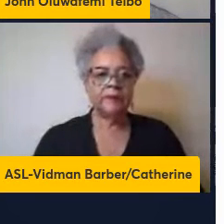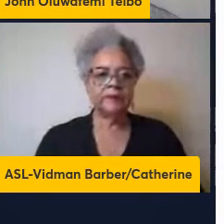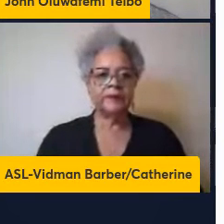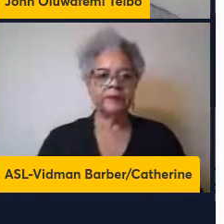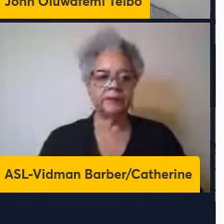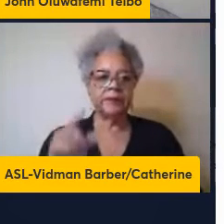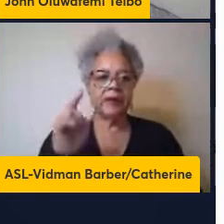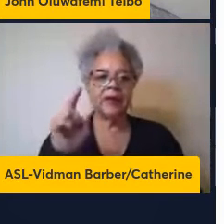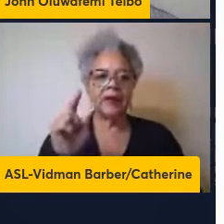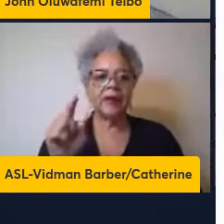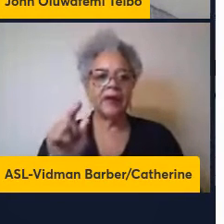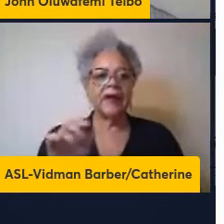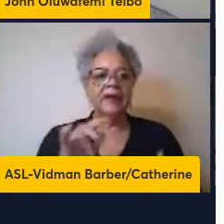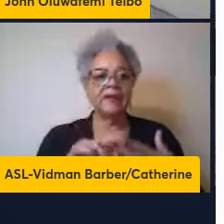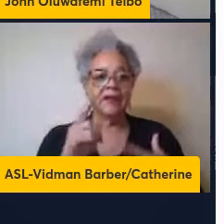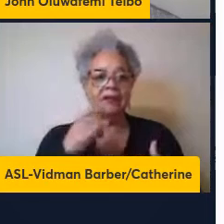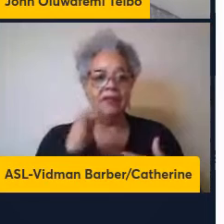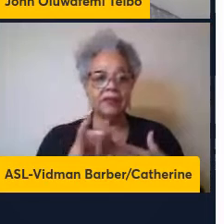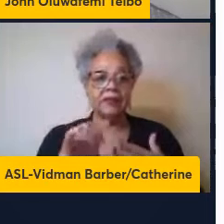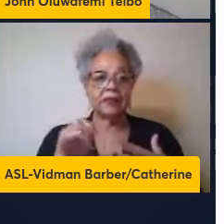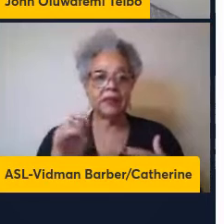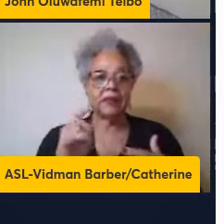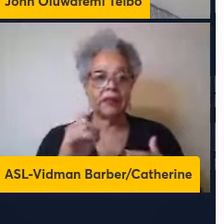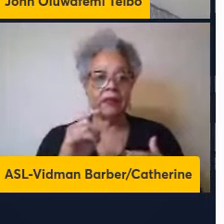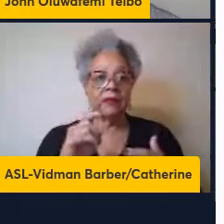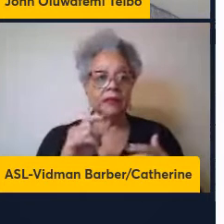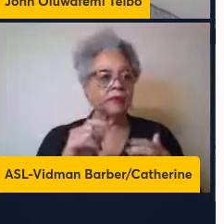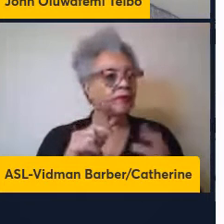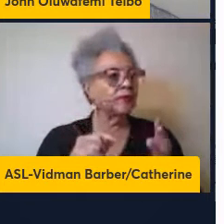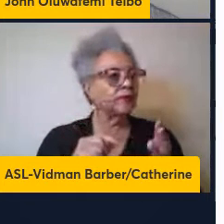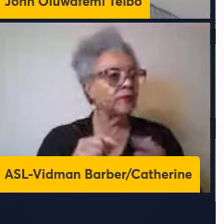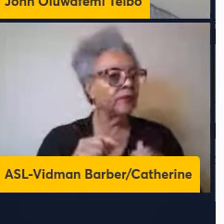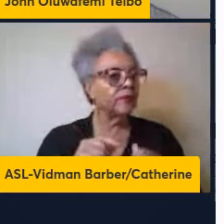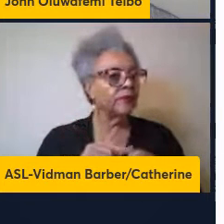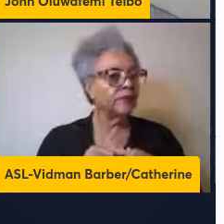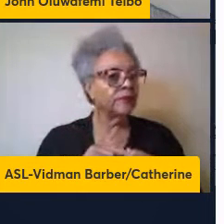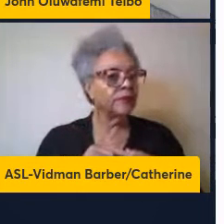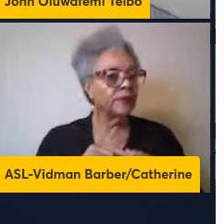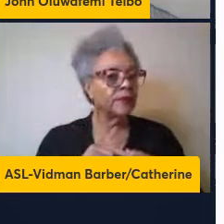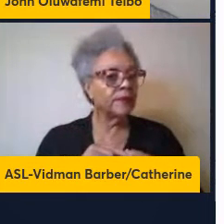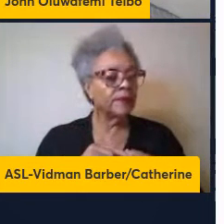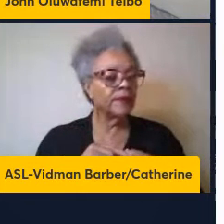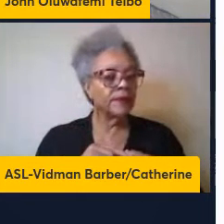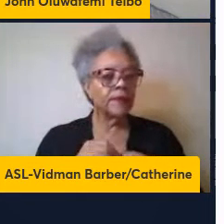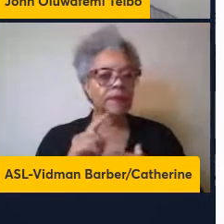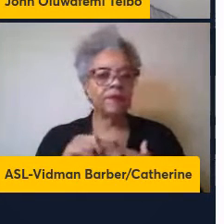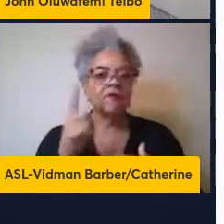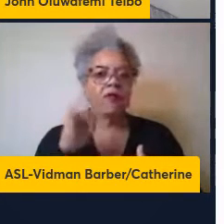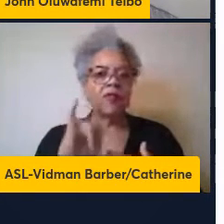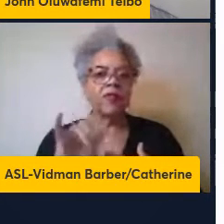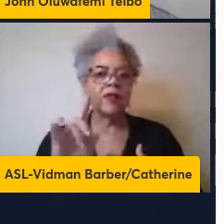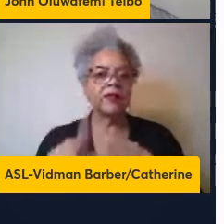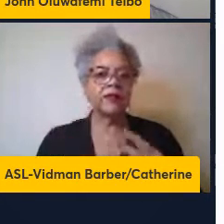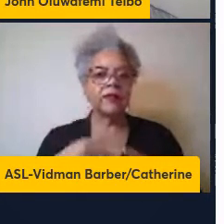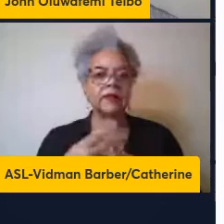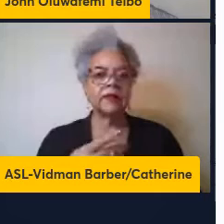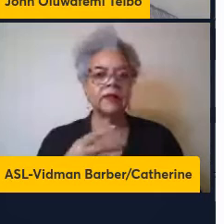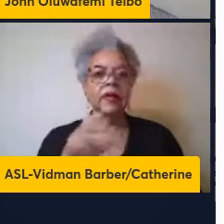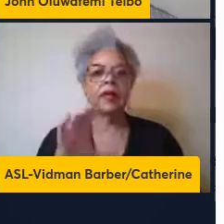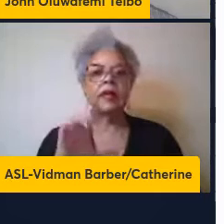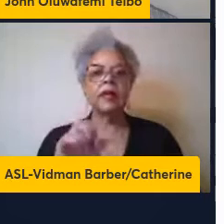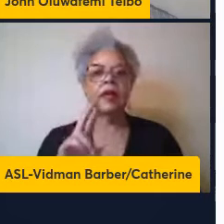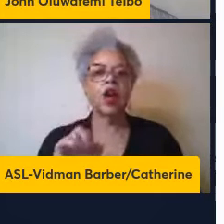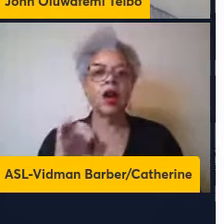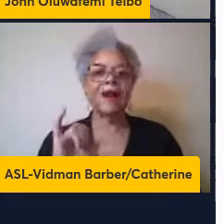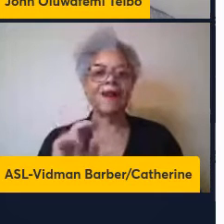cons of the CAR T cell therapy, as well as the CAR NK therapy, where generally, for the CAR